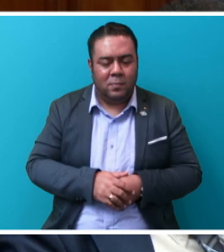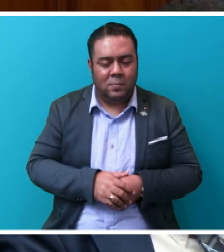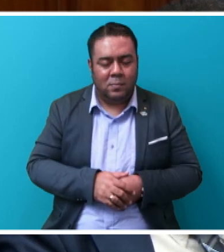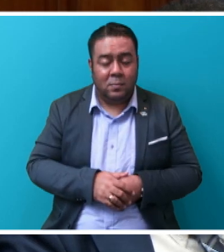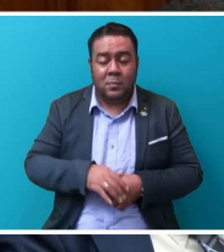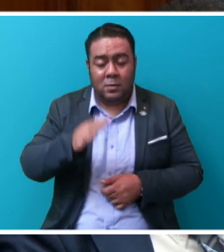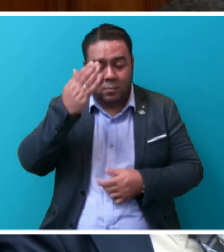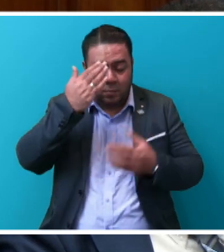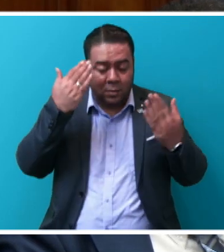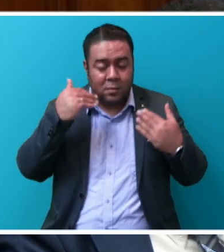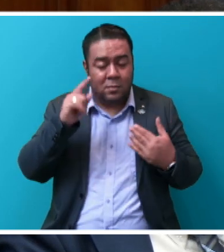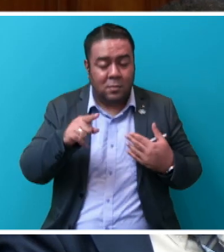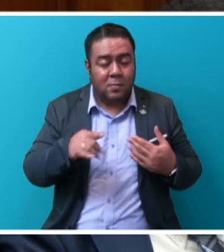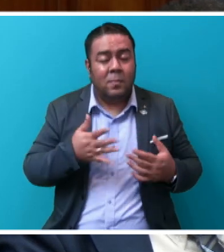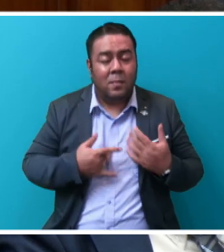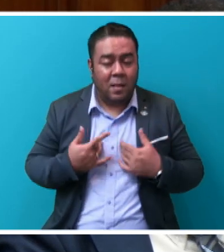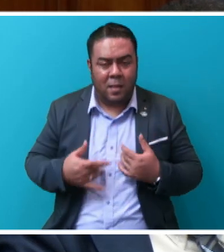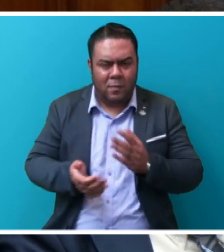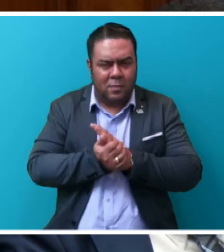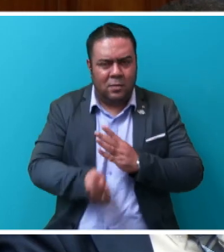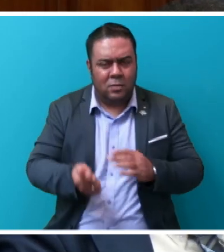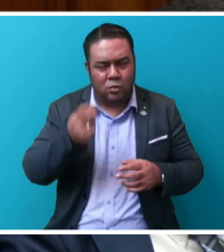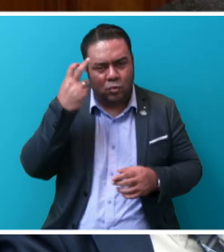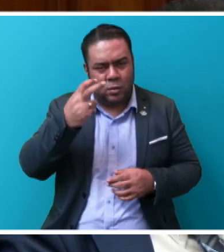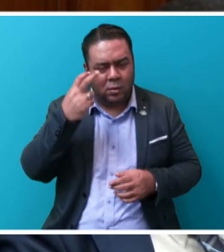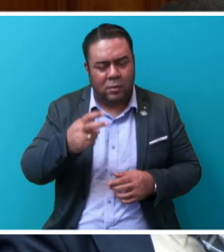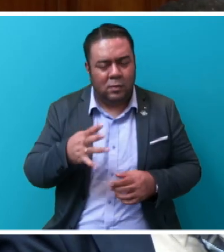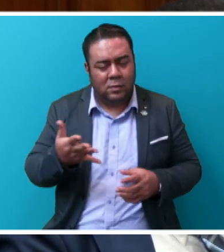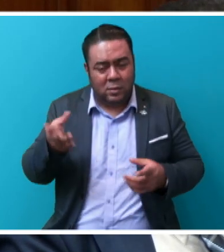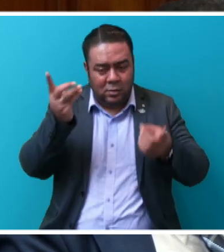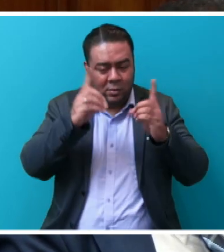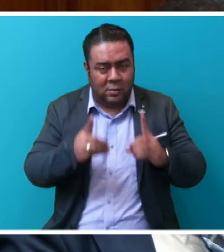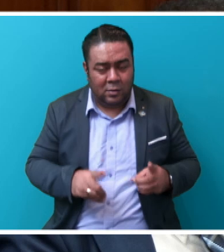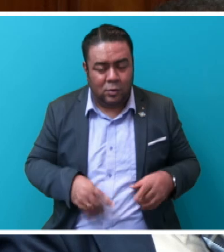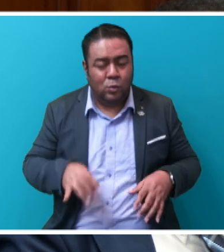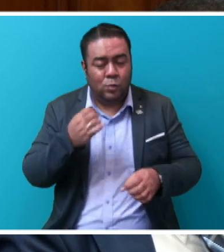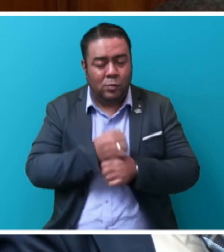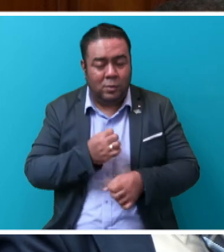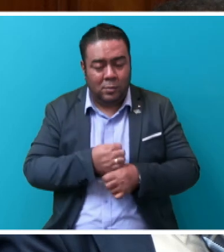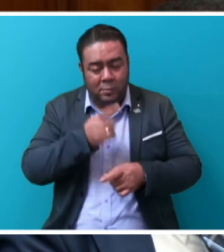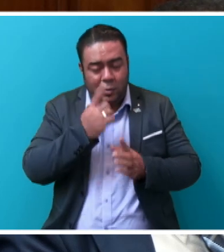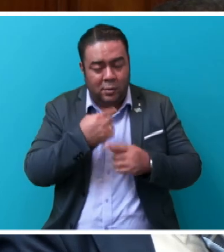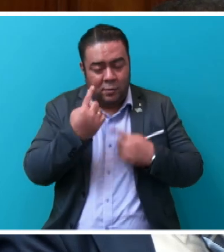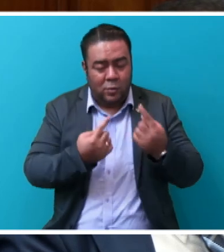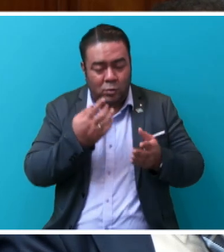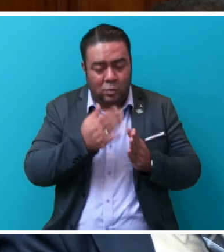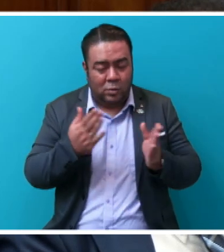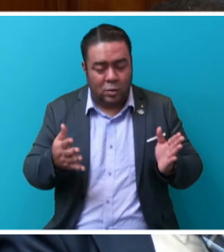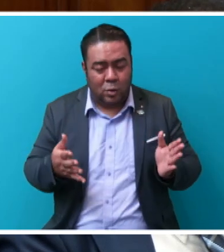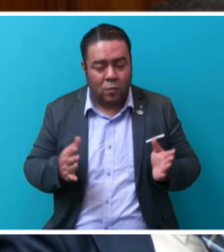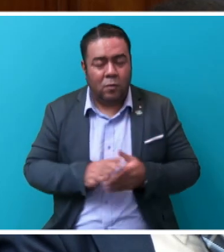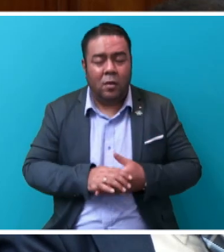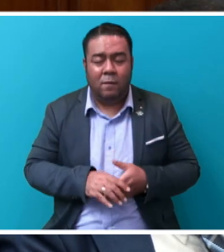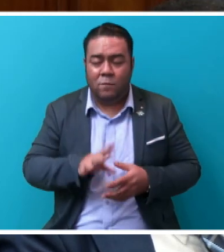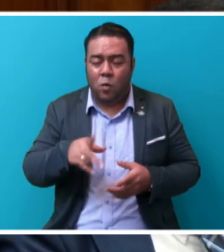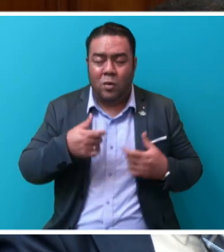sir, our life skills training is designed to equip individuals with soft skills necessary